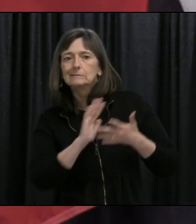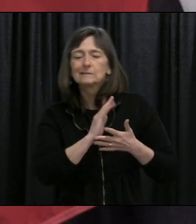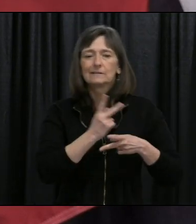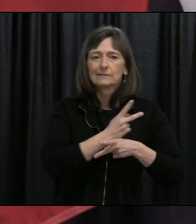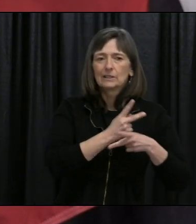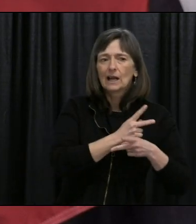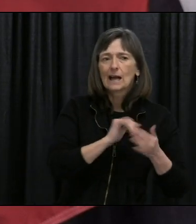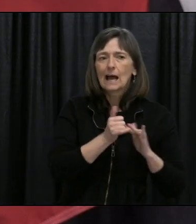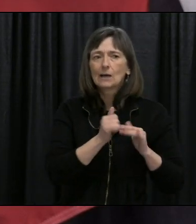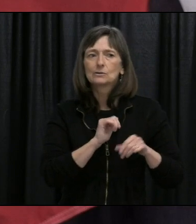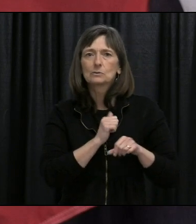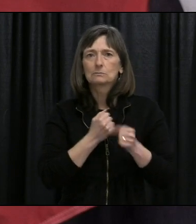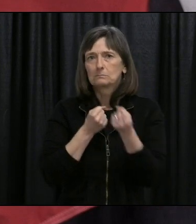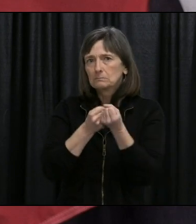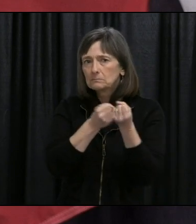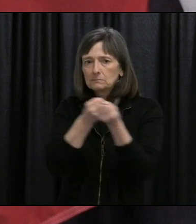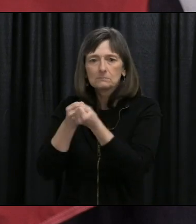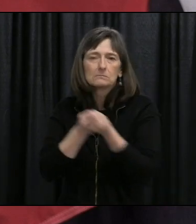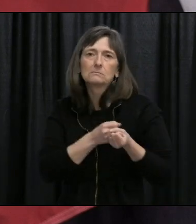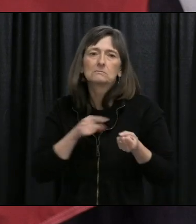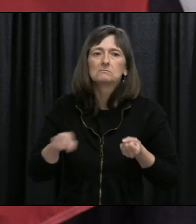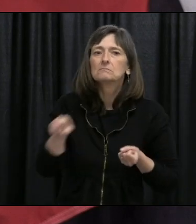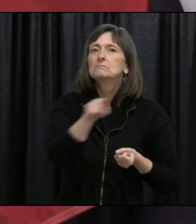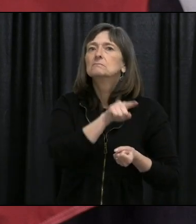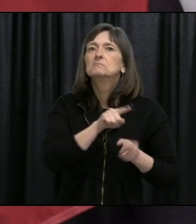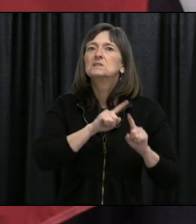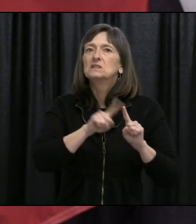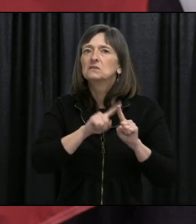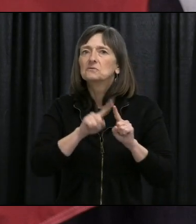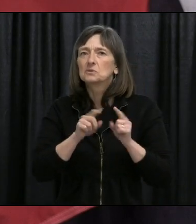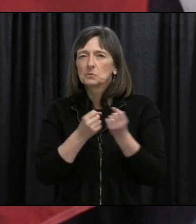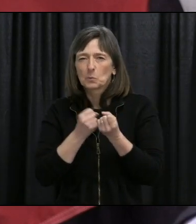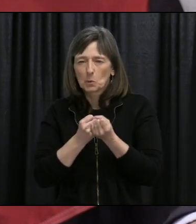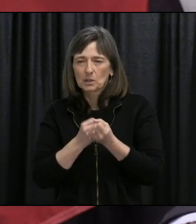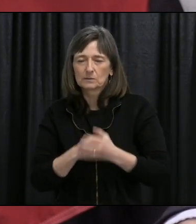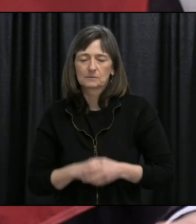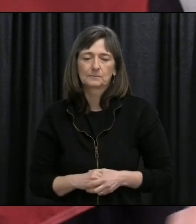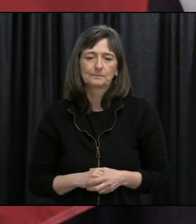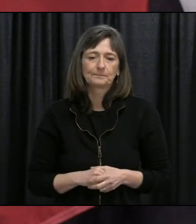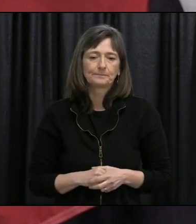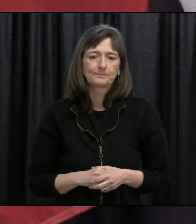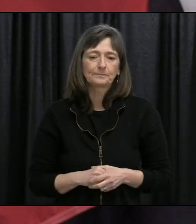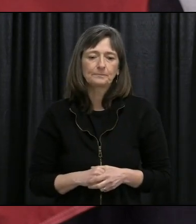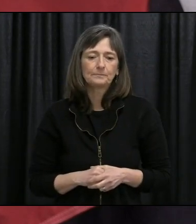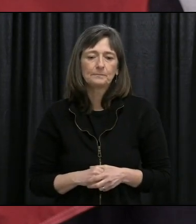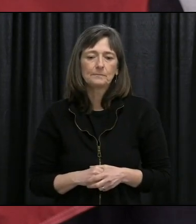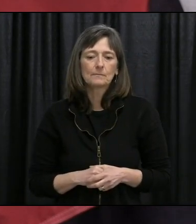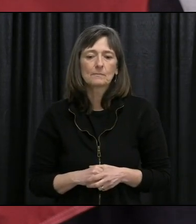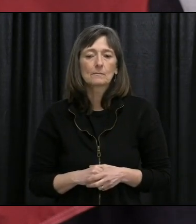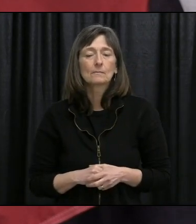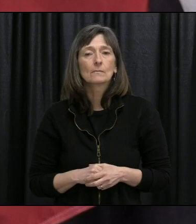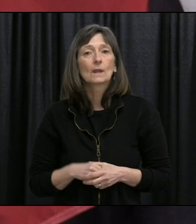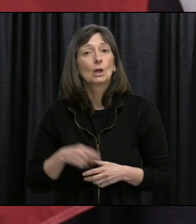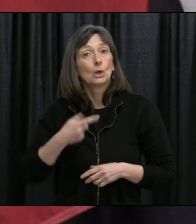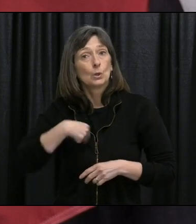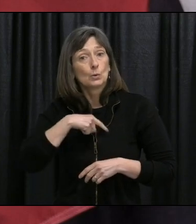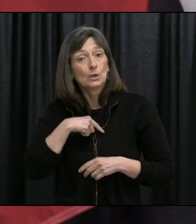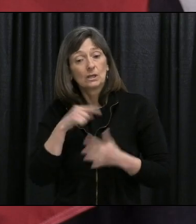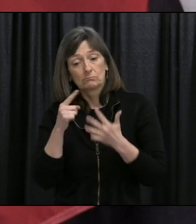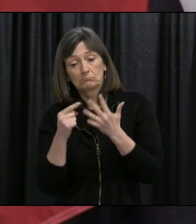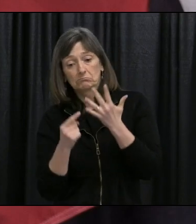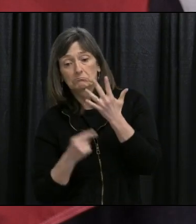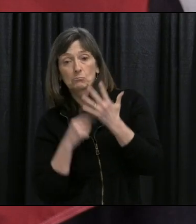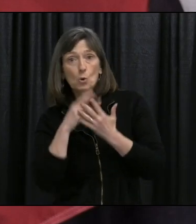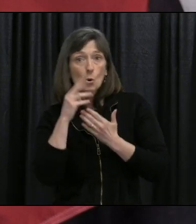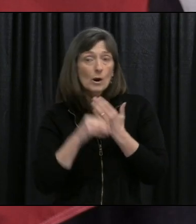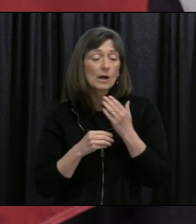initiatives in place in all areas to further support you and your families. These supports are meant to ease the burden